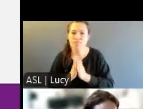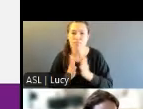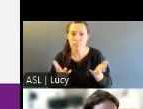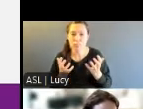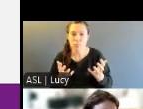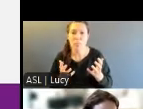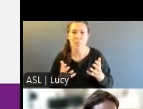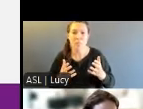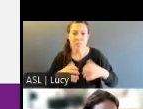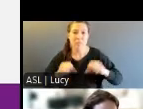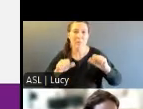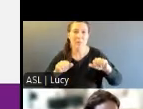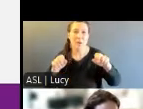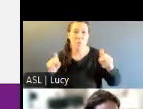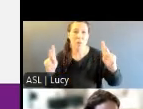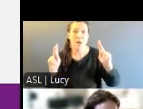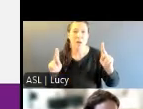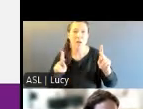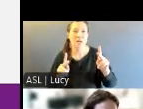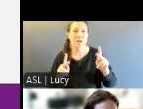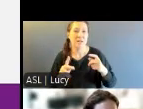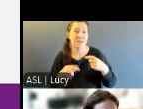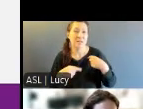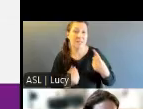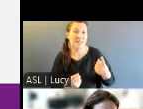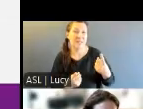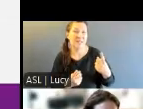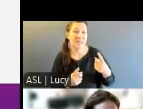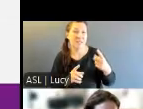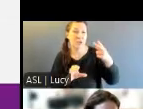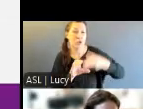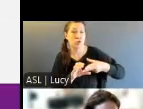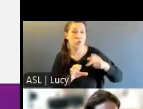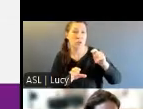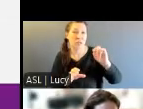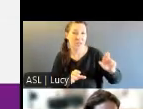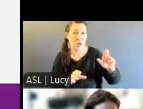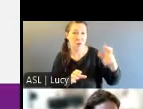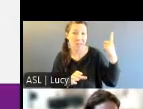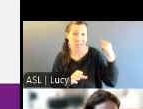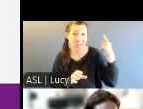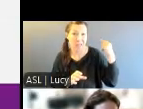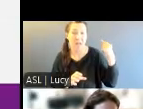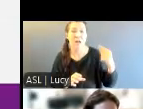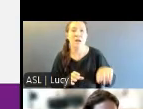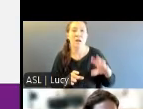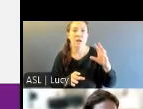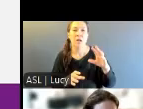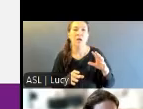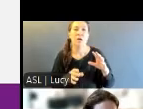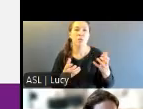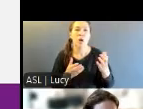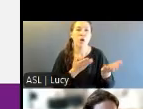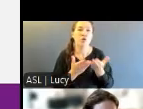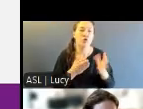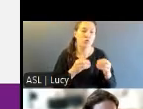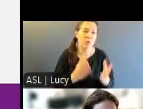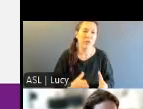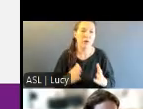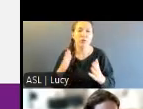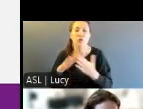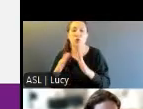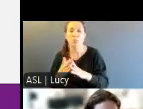since last year to join the TIERS team to engage several community service providers with the goal